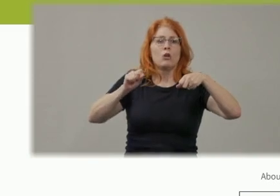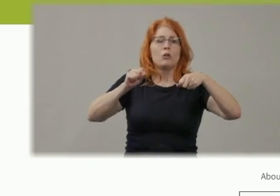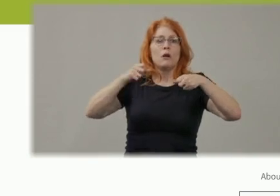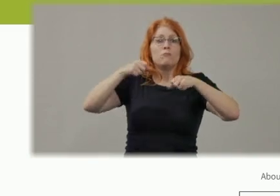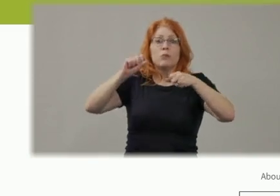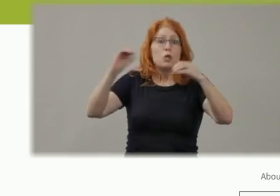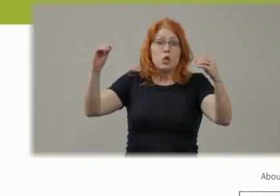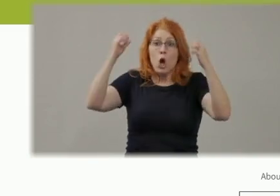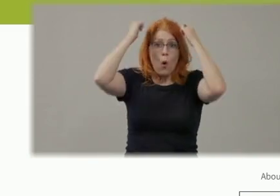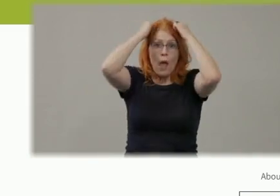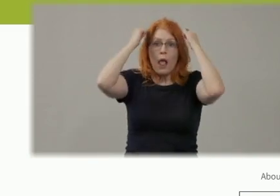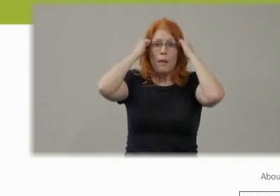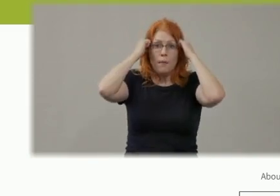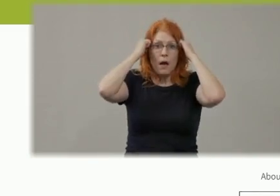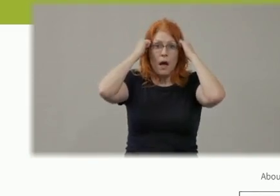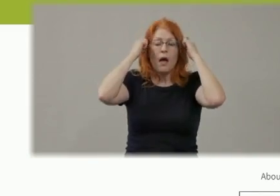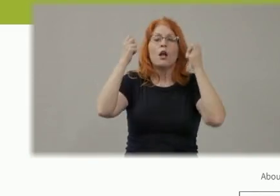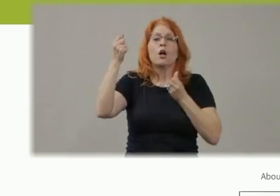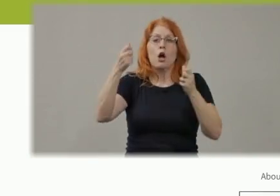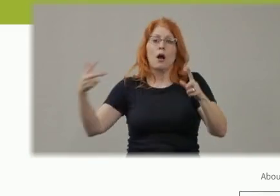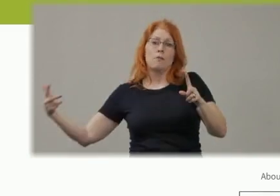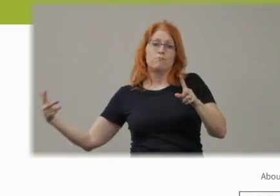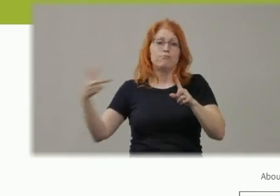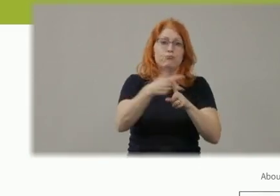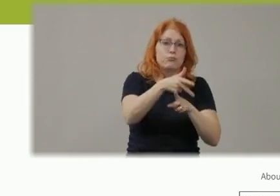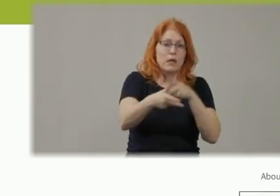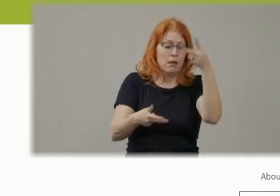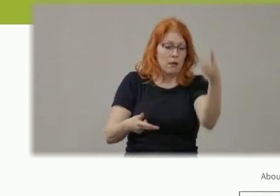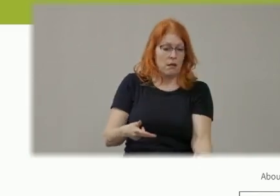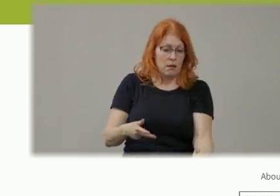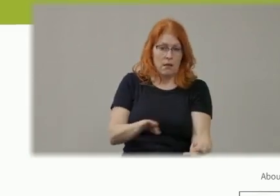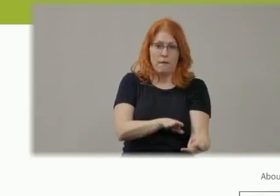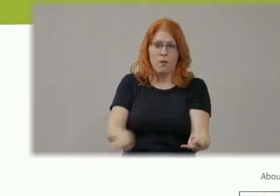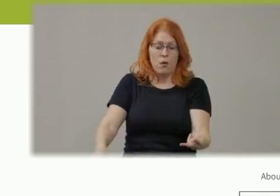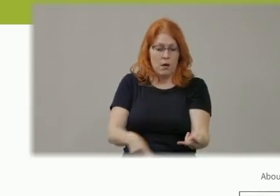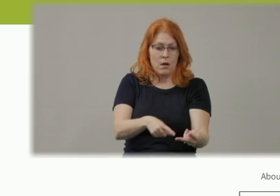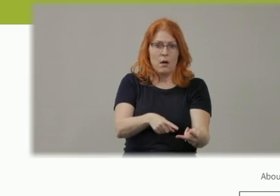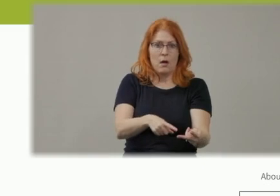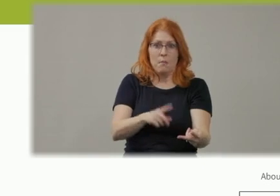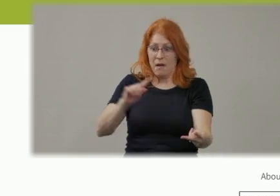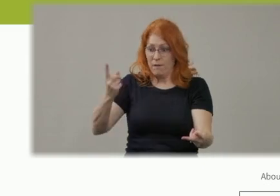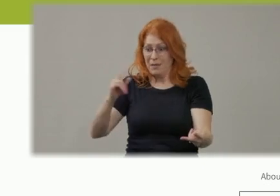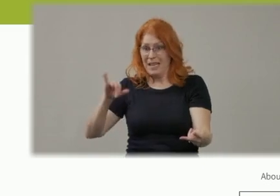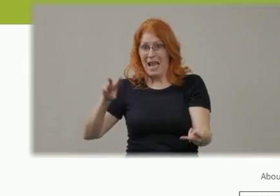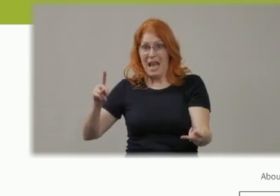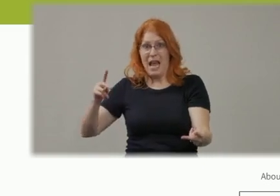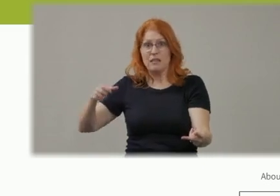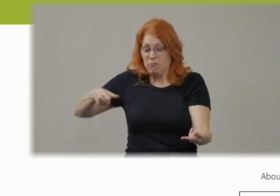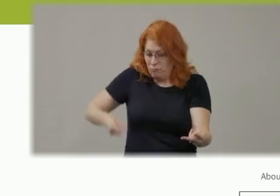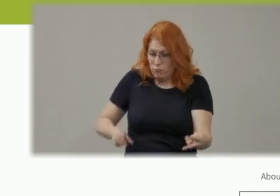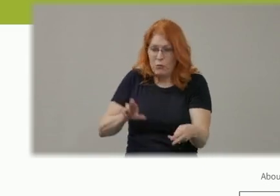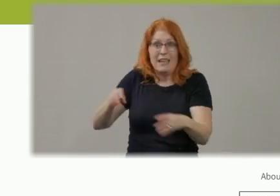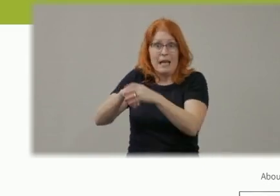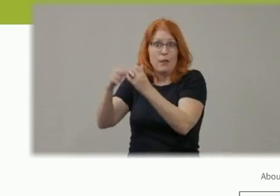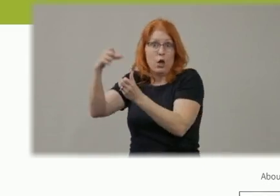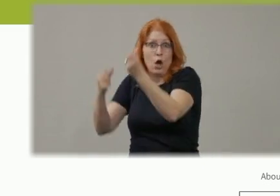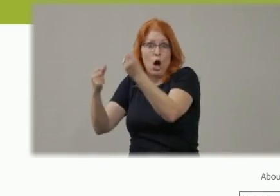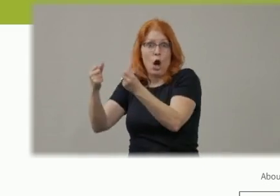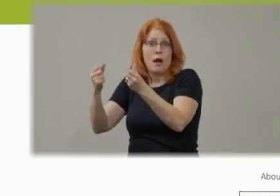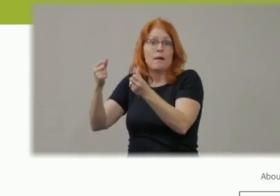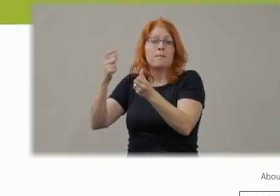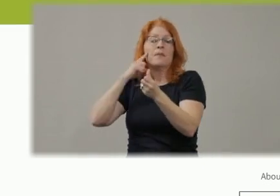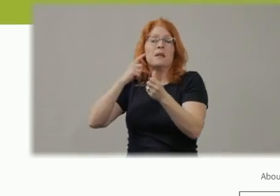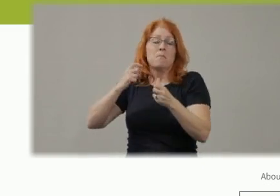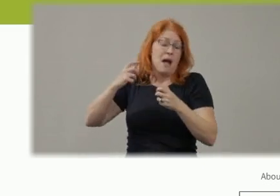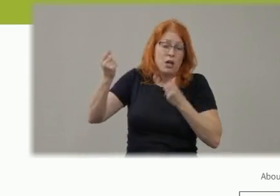with no helmet on get hit by a car and was laying there on the floor. And I had my first aid kit, my whole go bag in my car. I flew out of